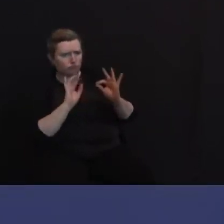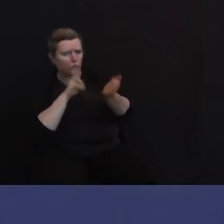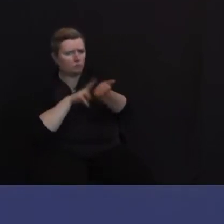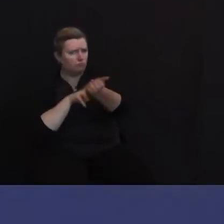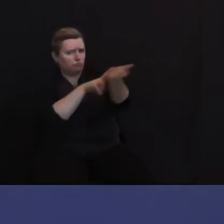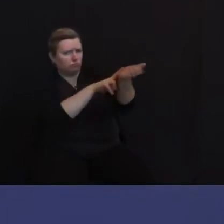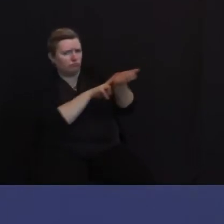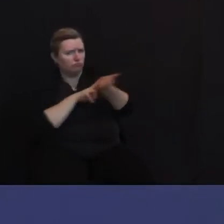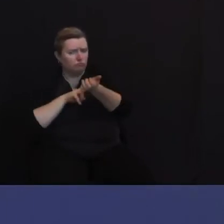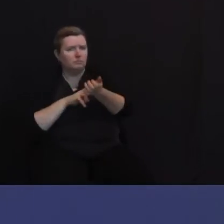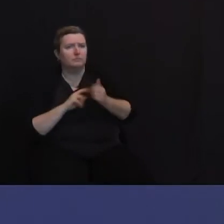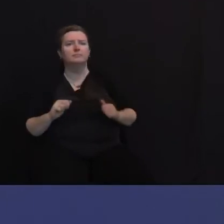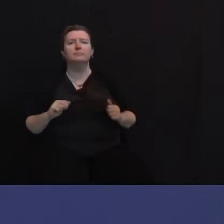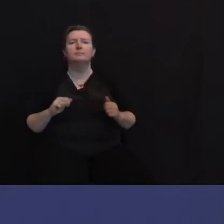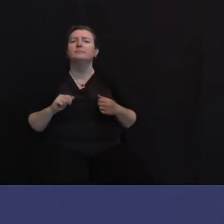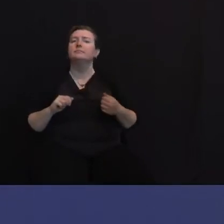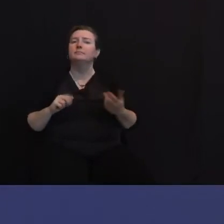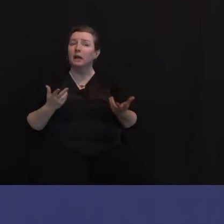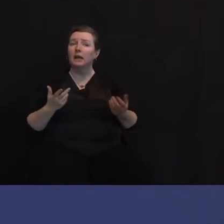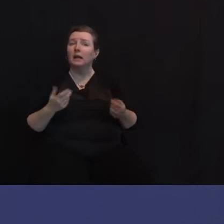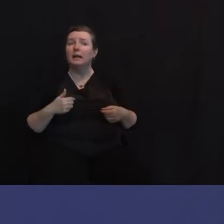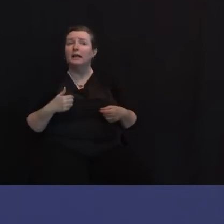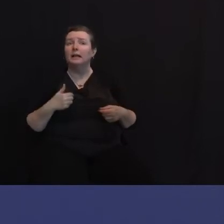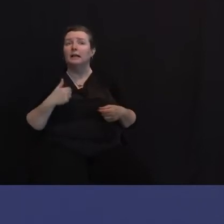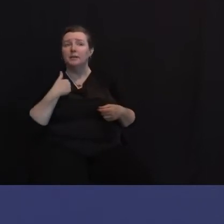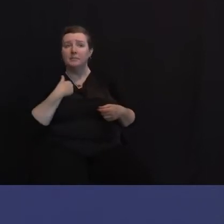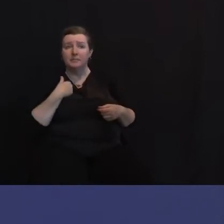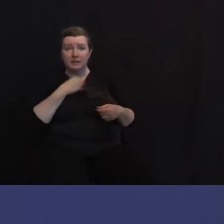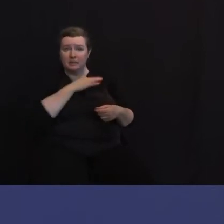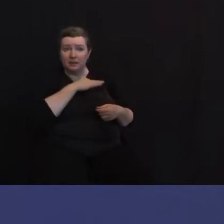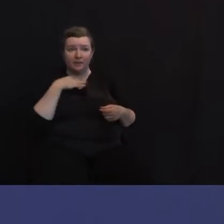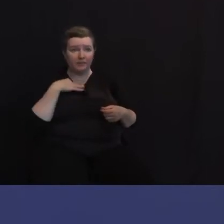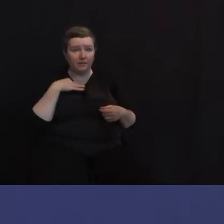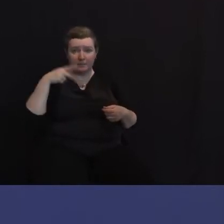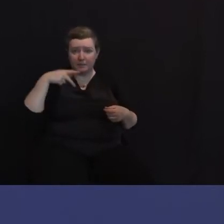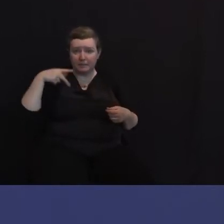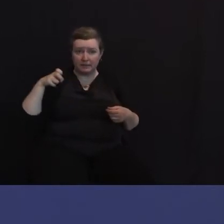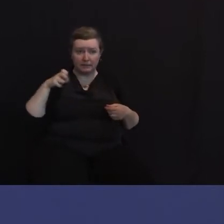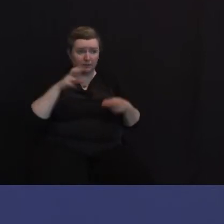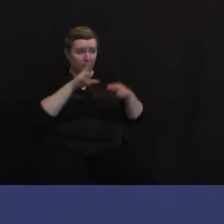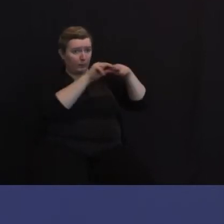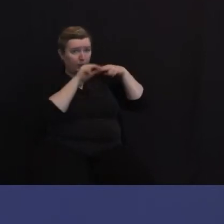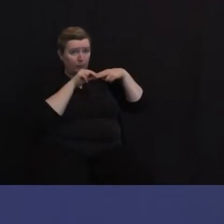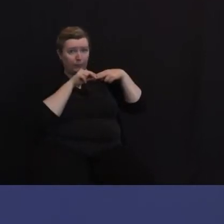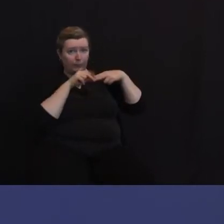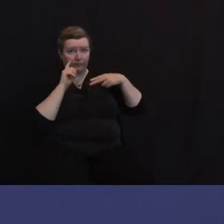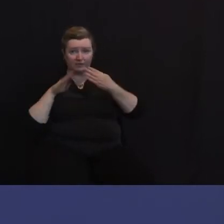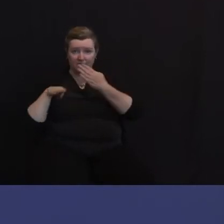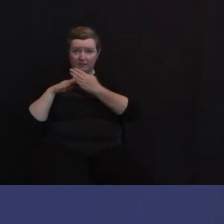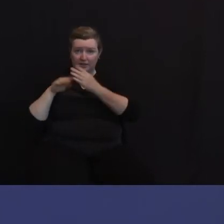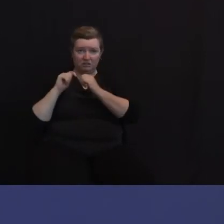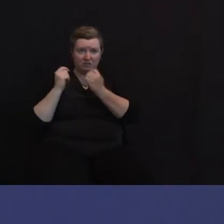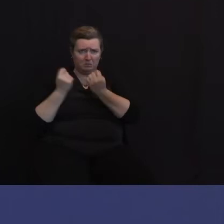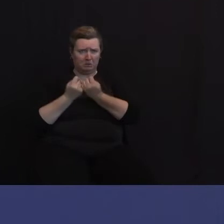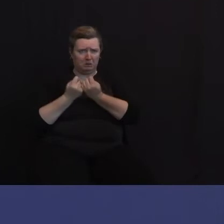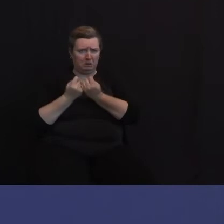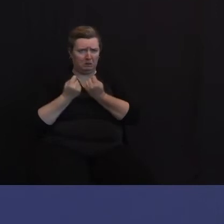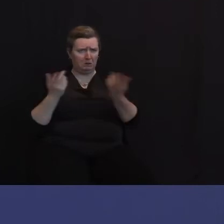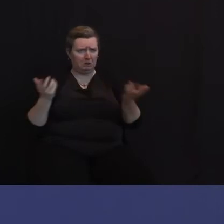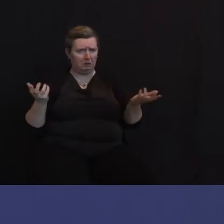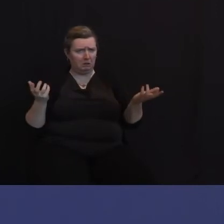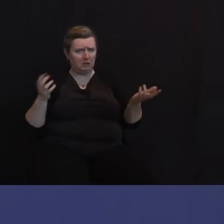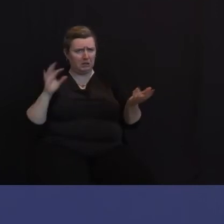had nothing to do with it, either me or my staff, with the PPP loan. I believe it's one, I'm told, of 9 sports teams that actually